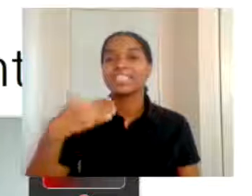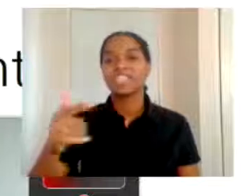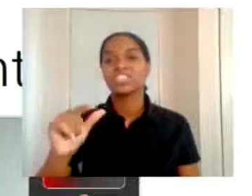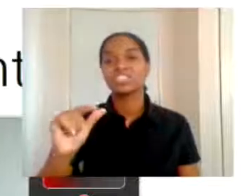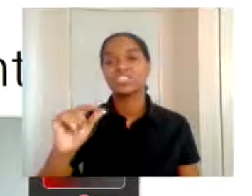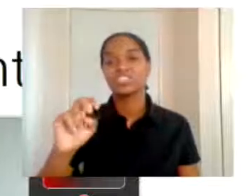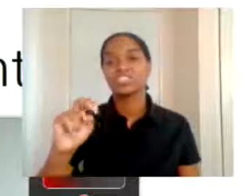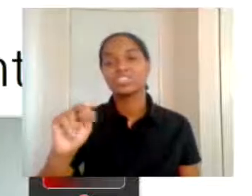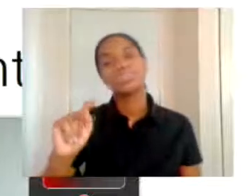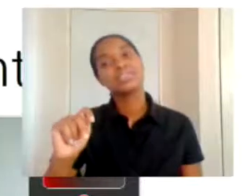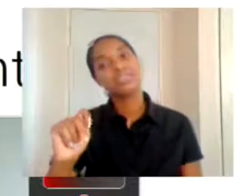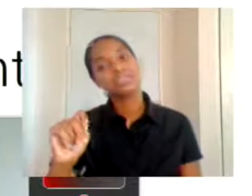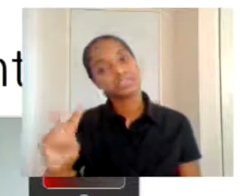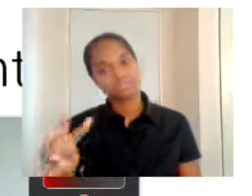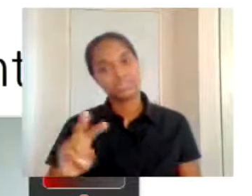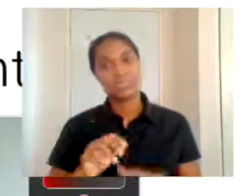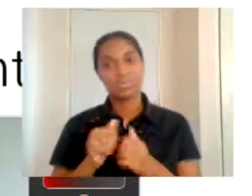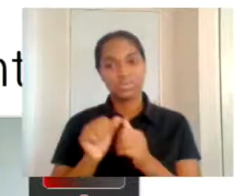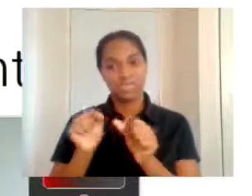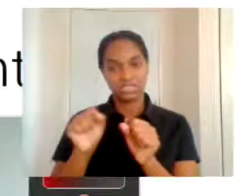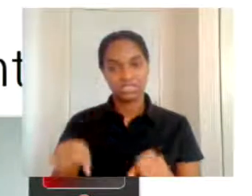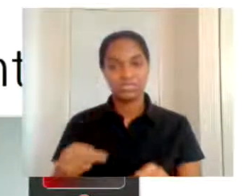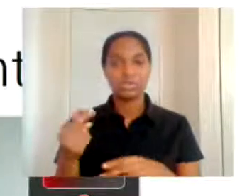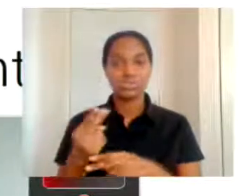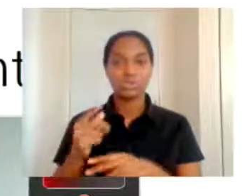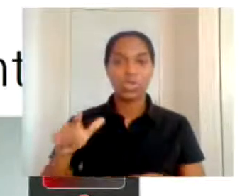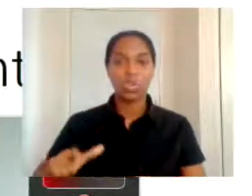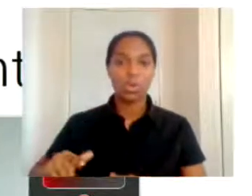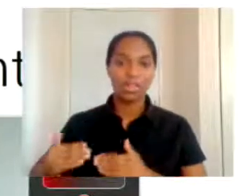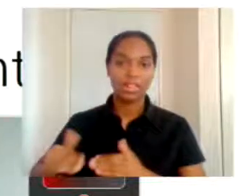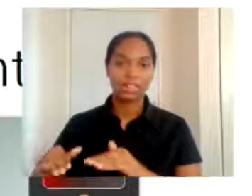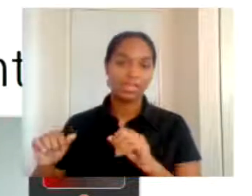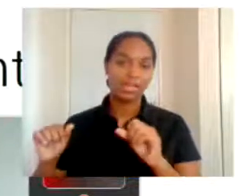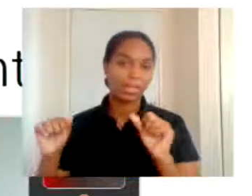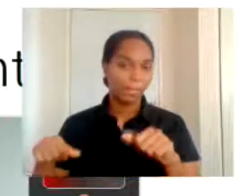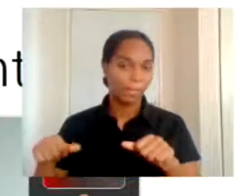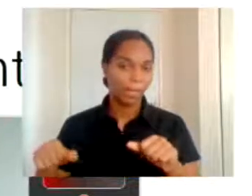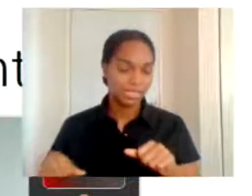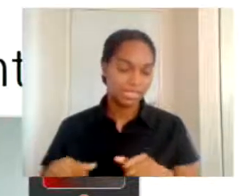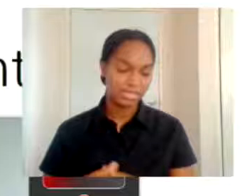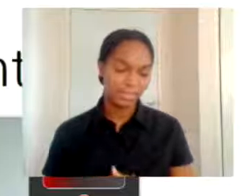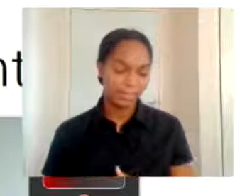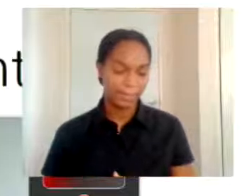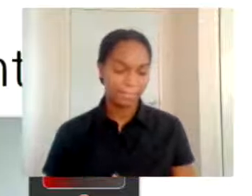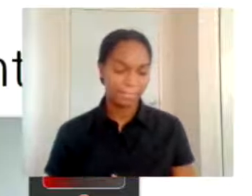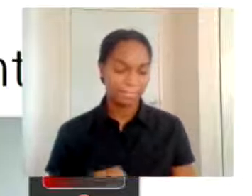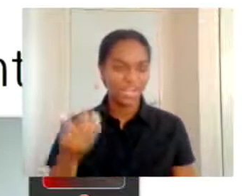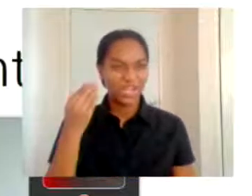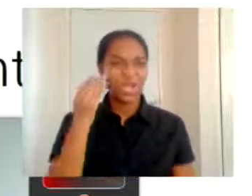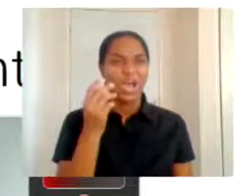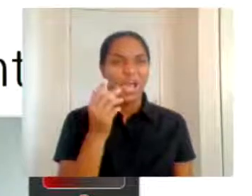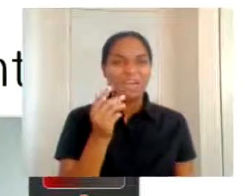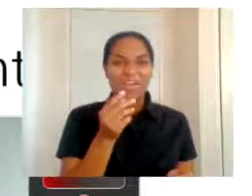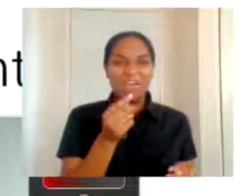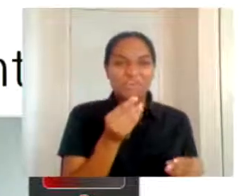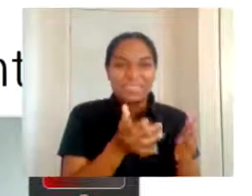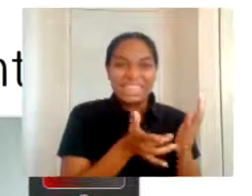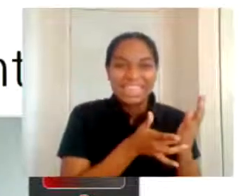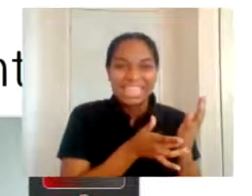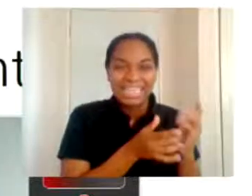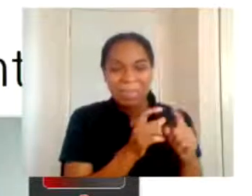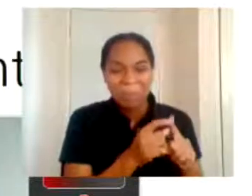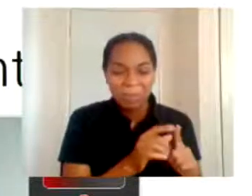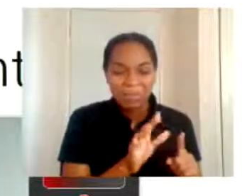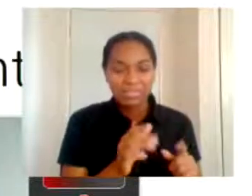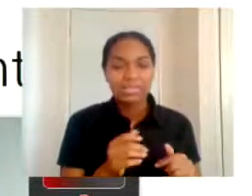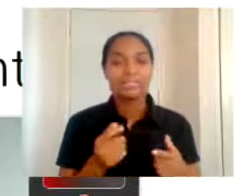the system up using lower level signal capability. I know I just got too technical right there. And the